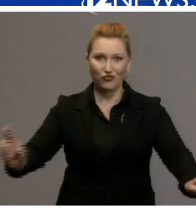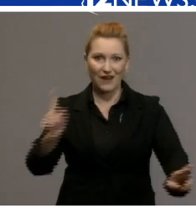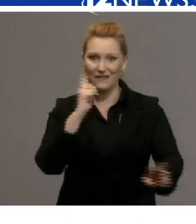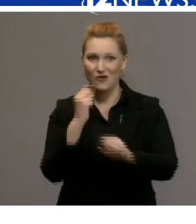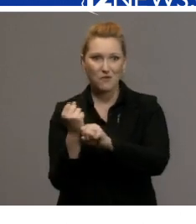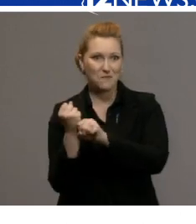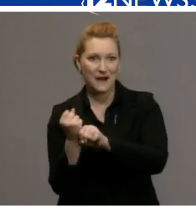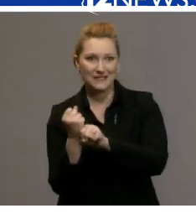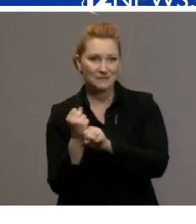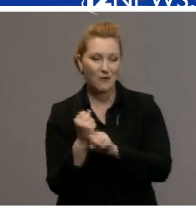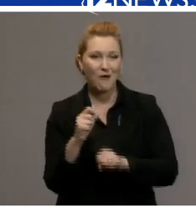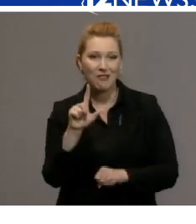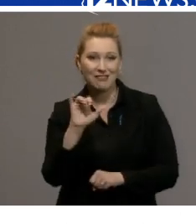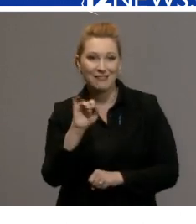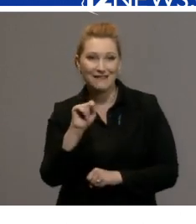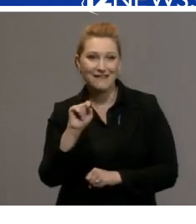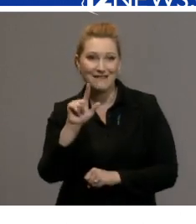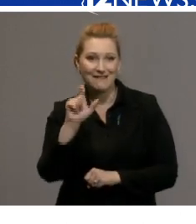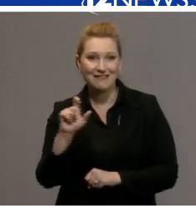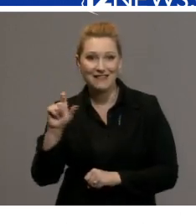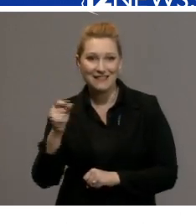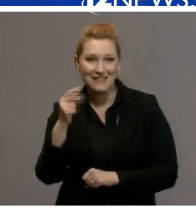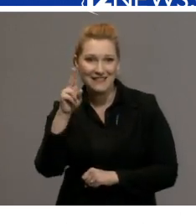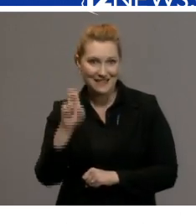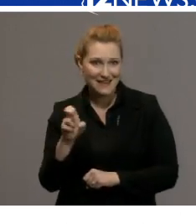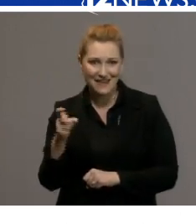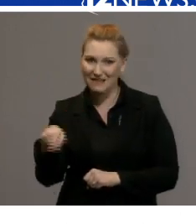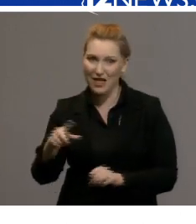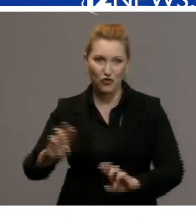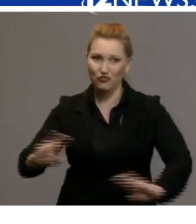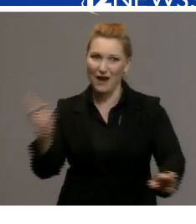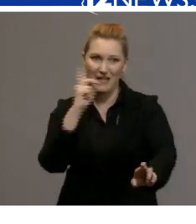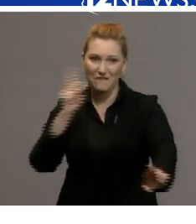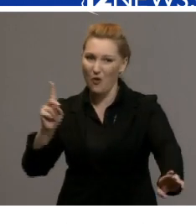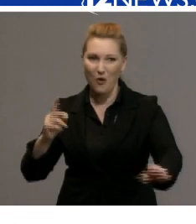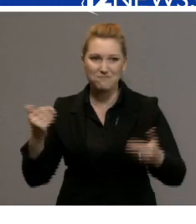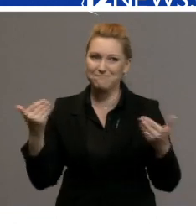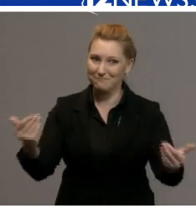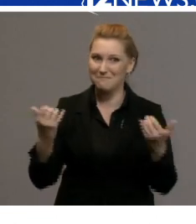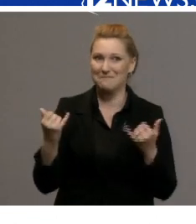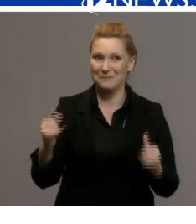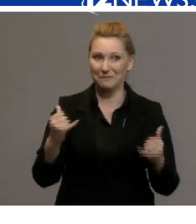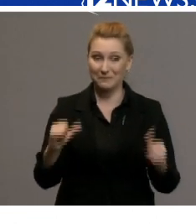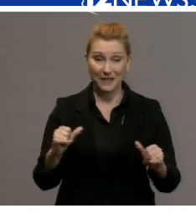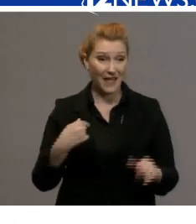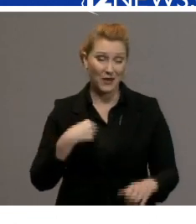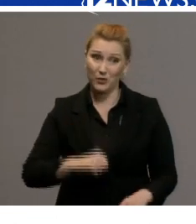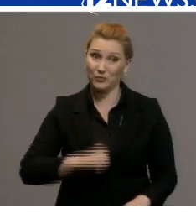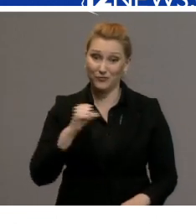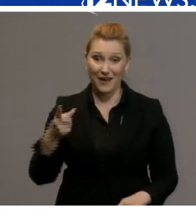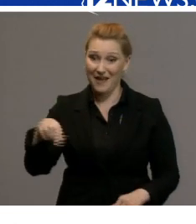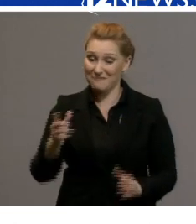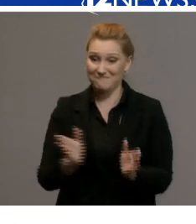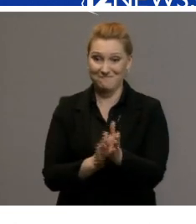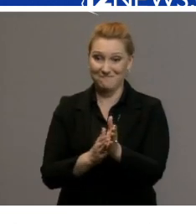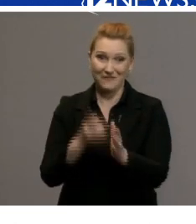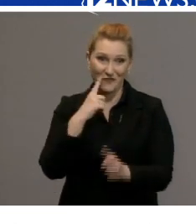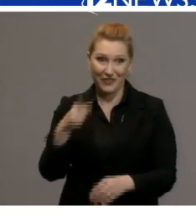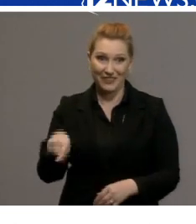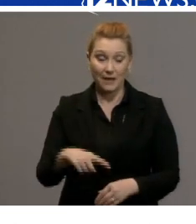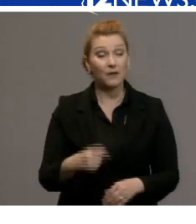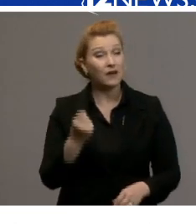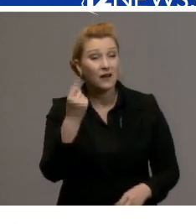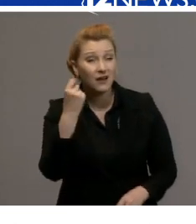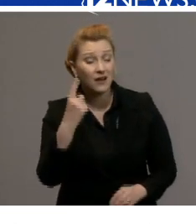the players and the parents. This idea of physical distancing, responsible behavior is something we're going